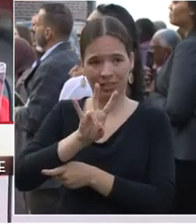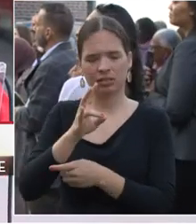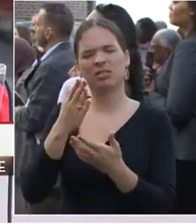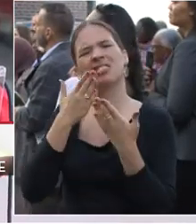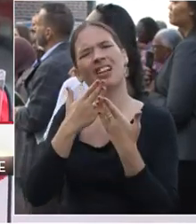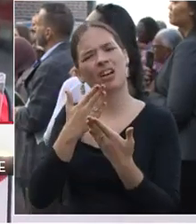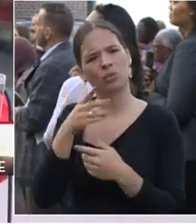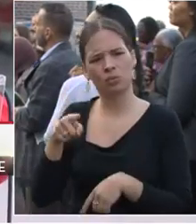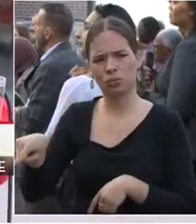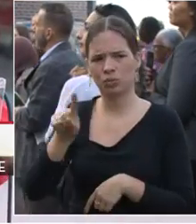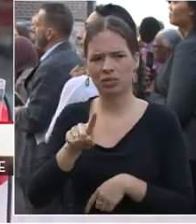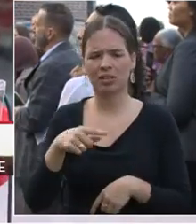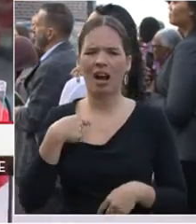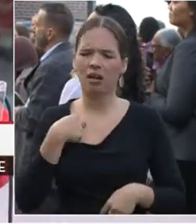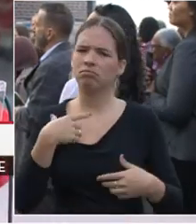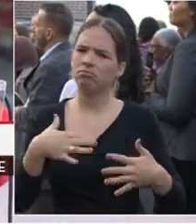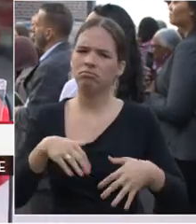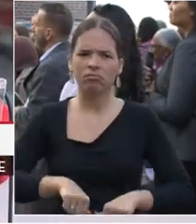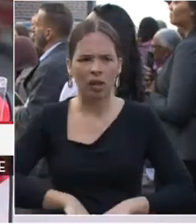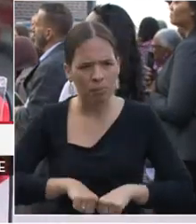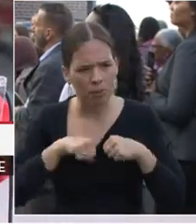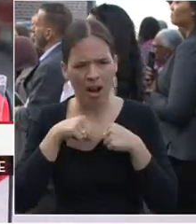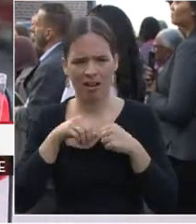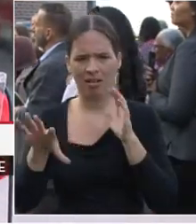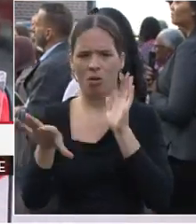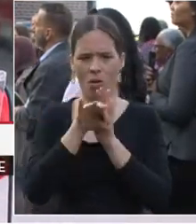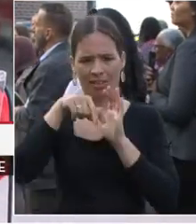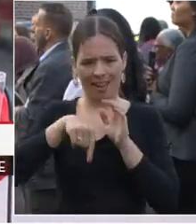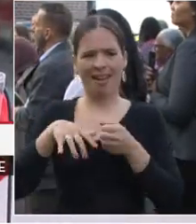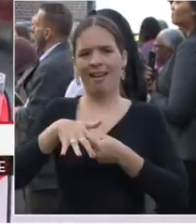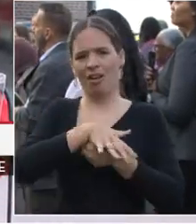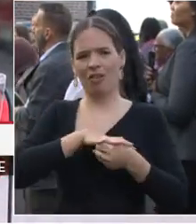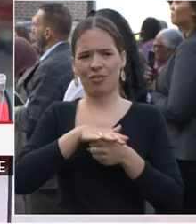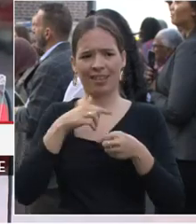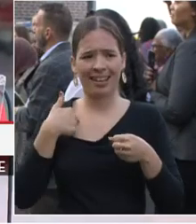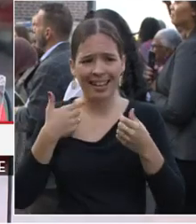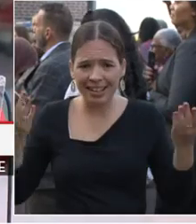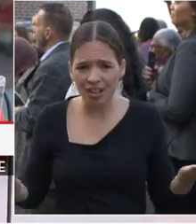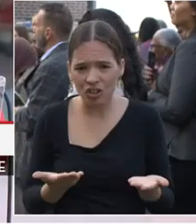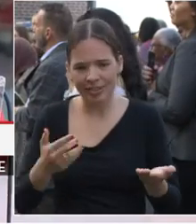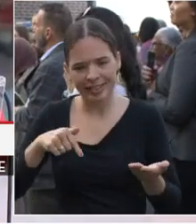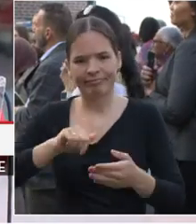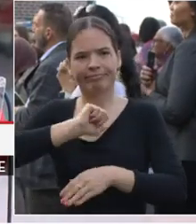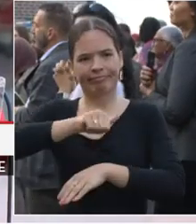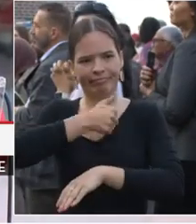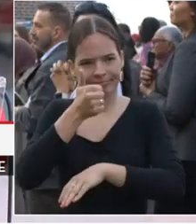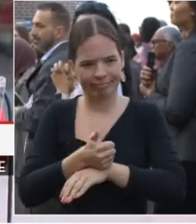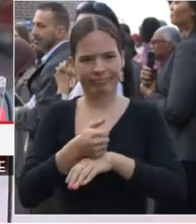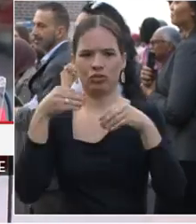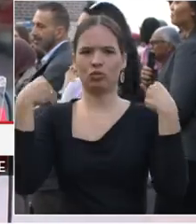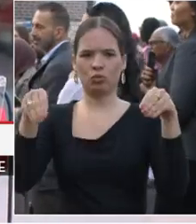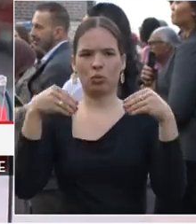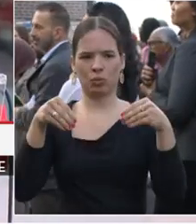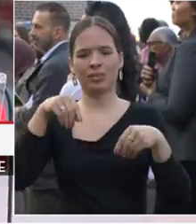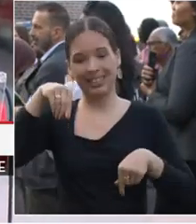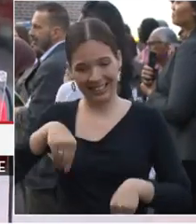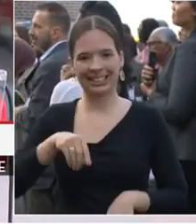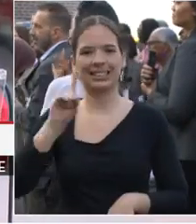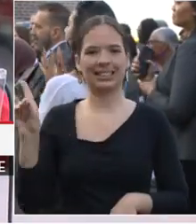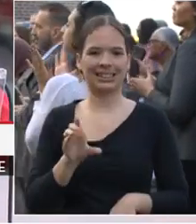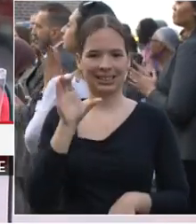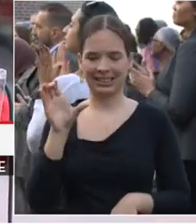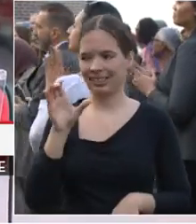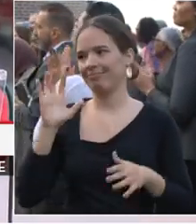proud that you selected our neighborhood to locate your first store in the district.